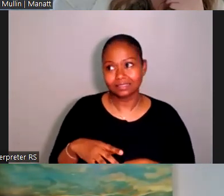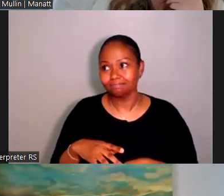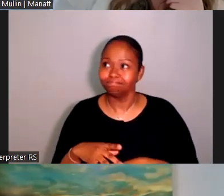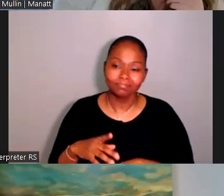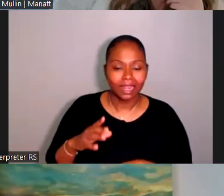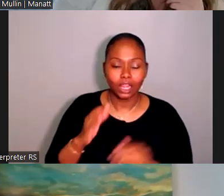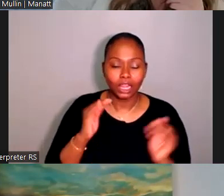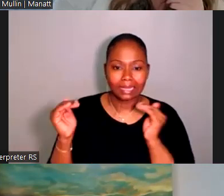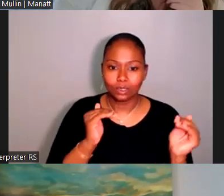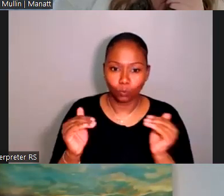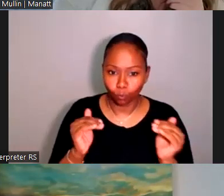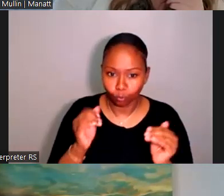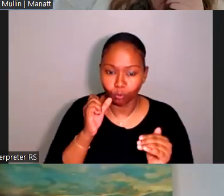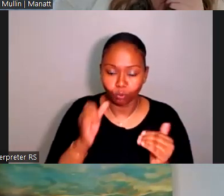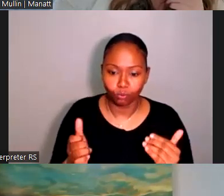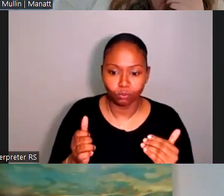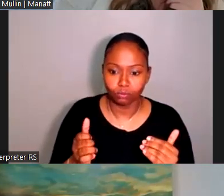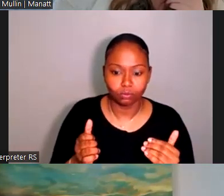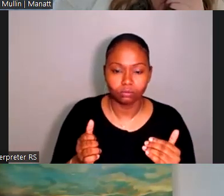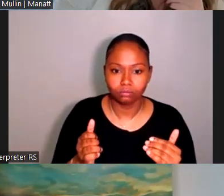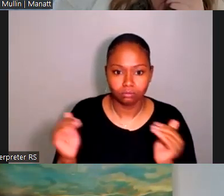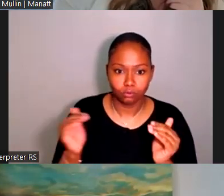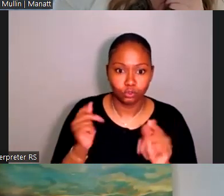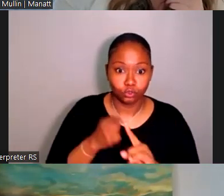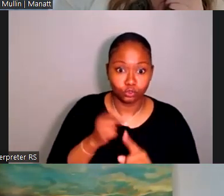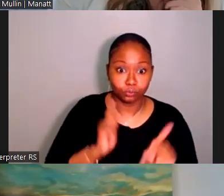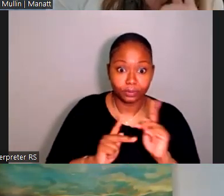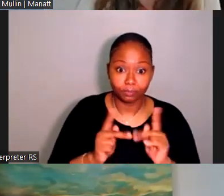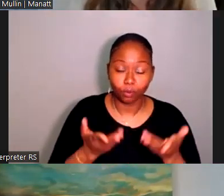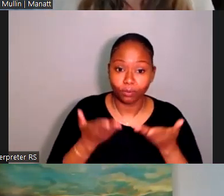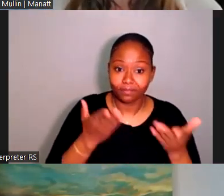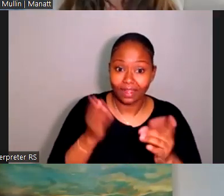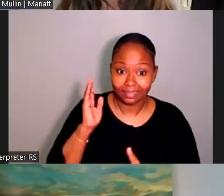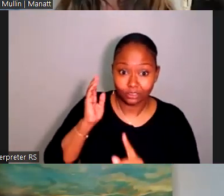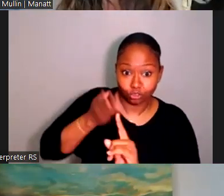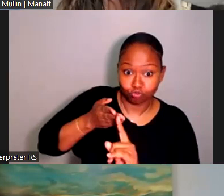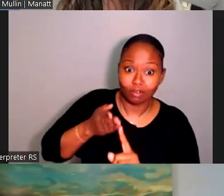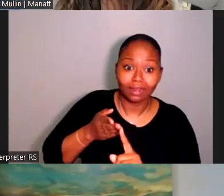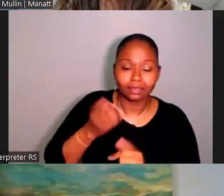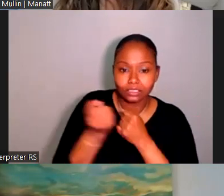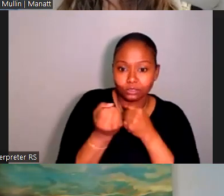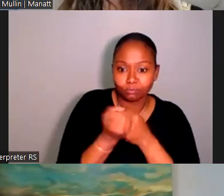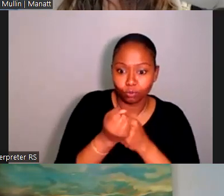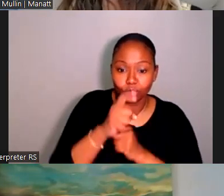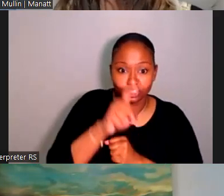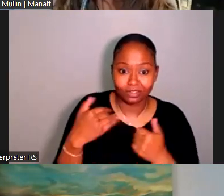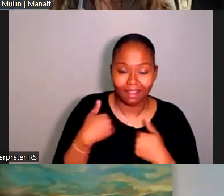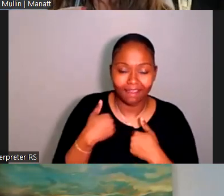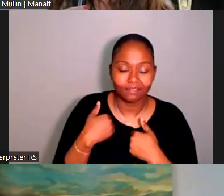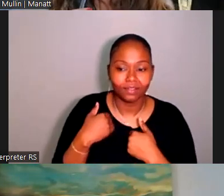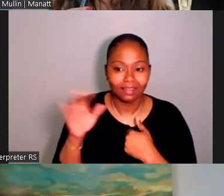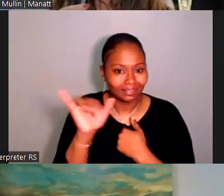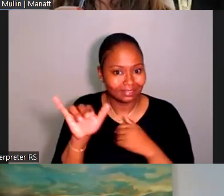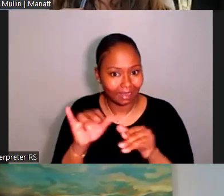who's providing direct support, whether that's, physical support or other kinds of support, should fall within that category. But